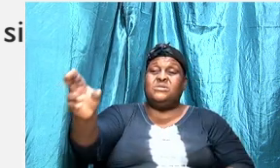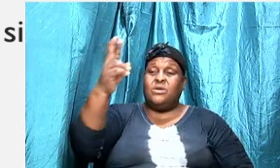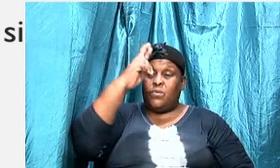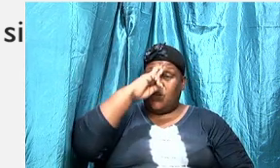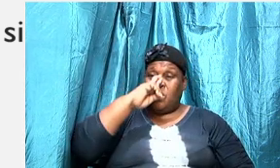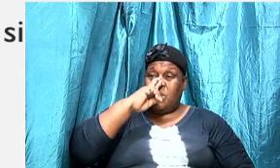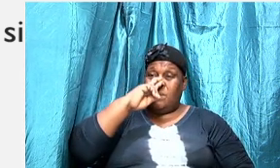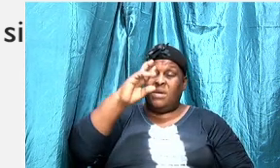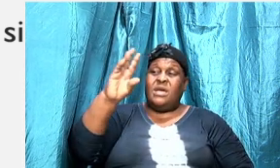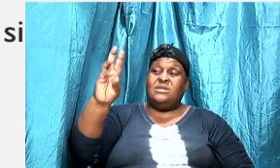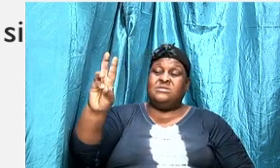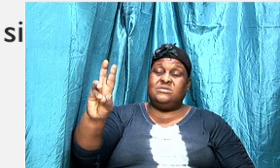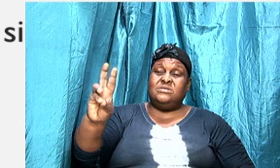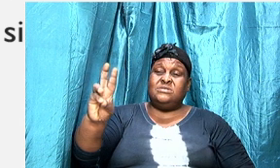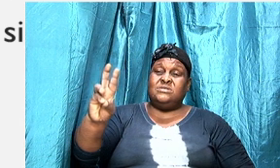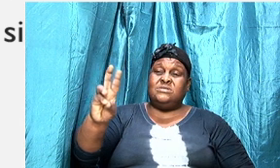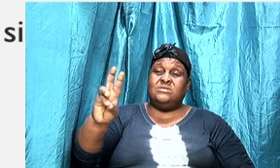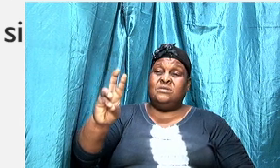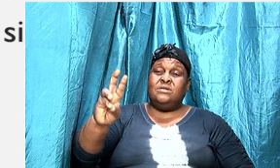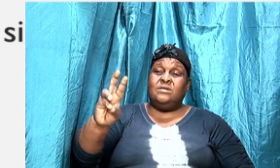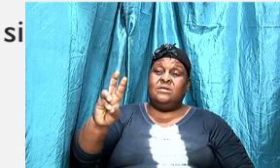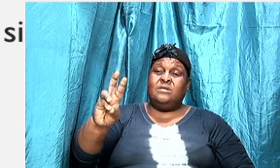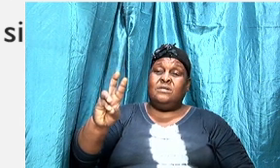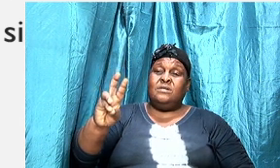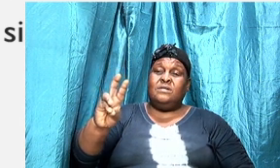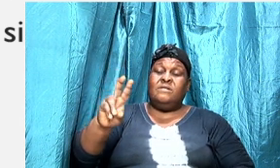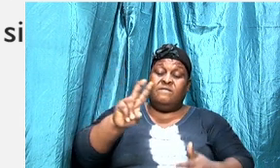6 of the book of Romans,